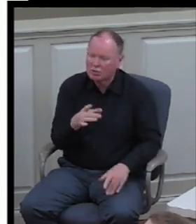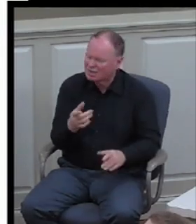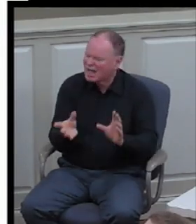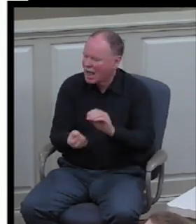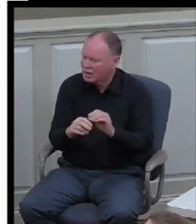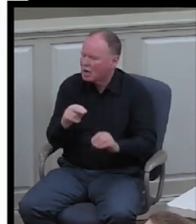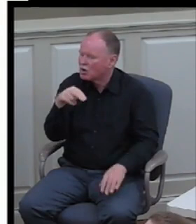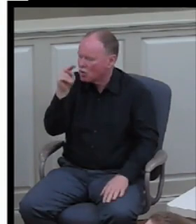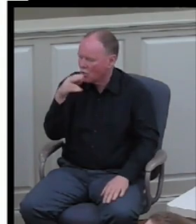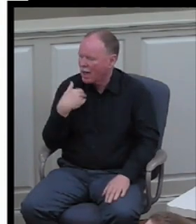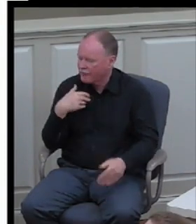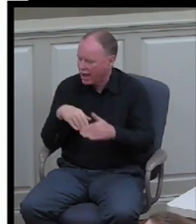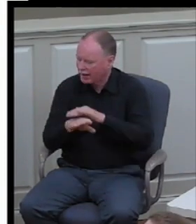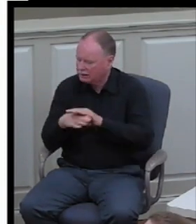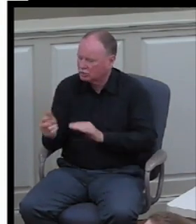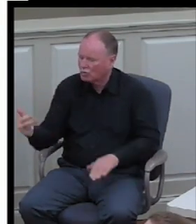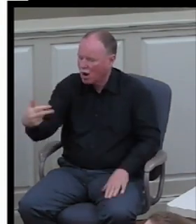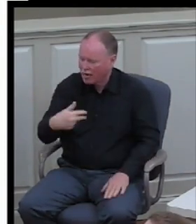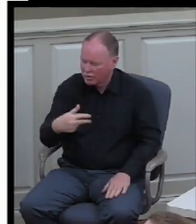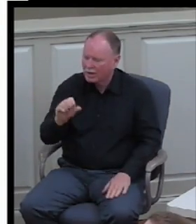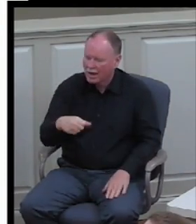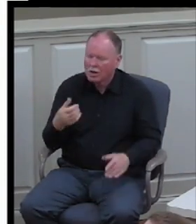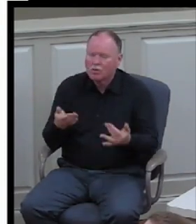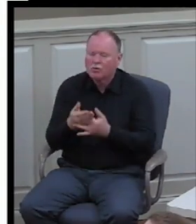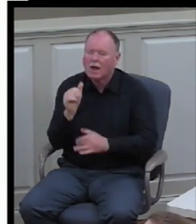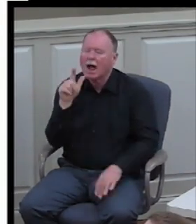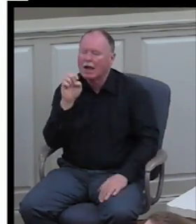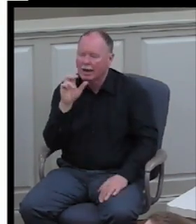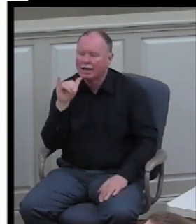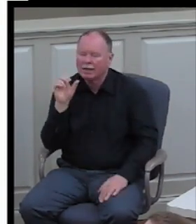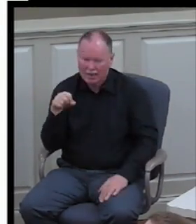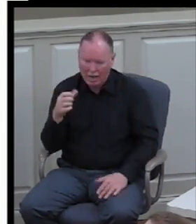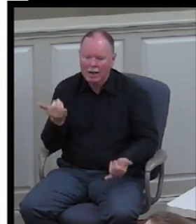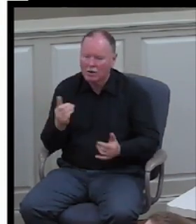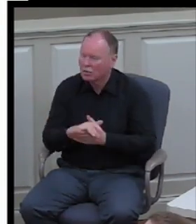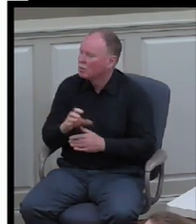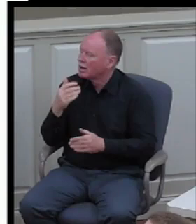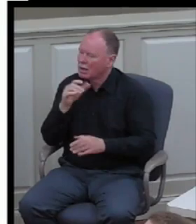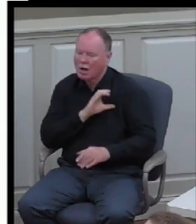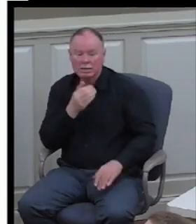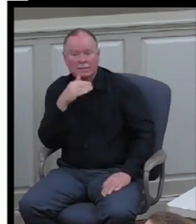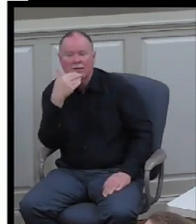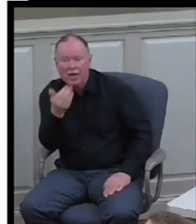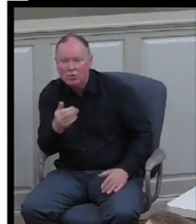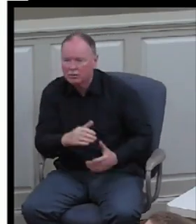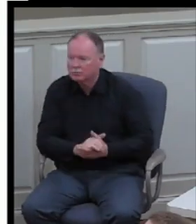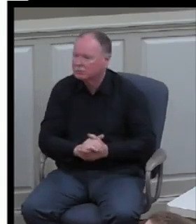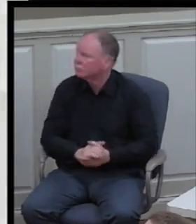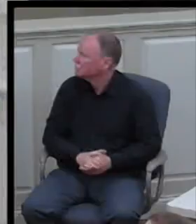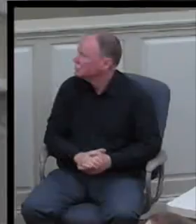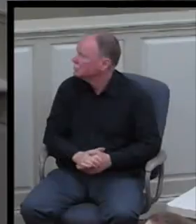to the north onto Broadway through that existing alleyway. Thank you. So,